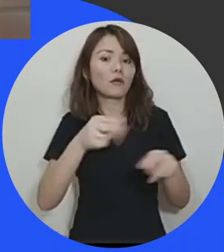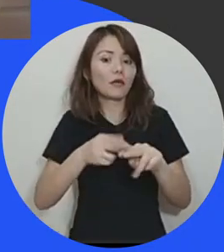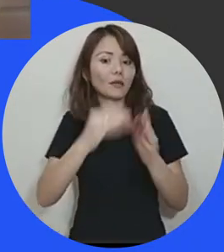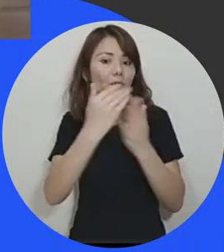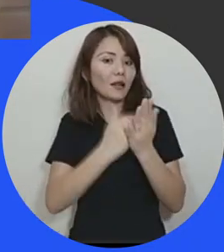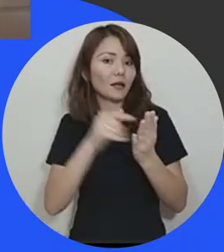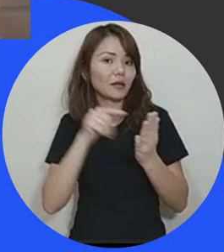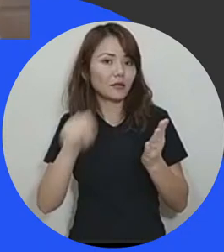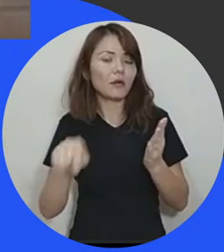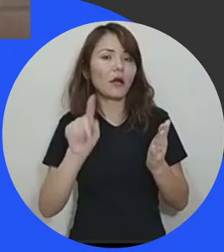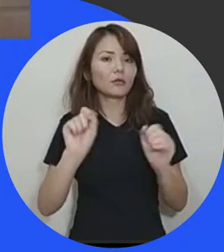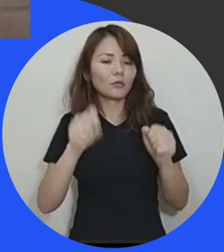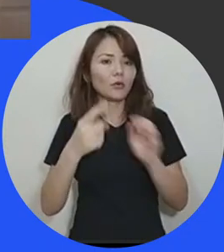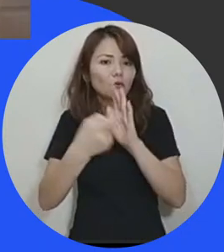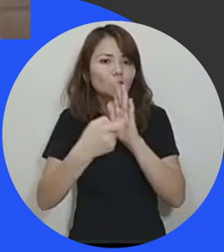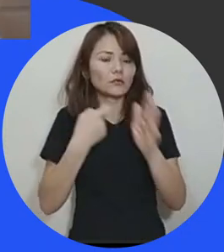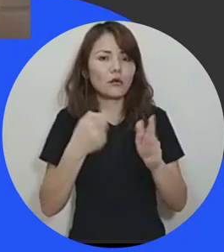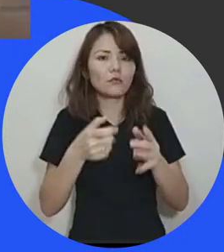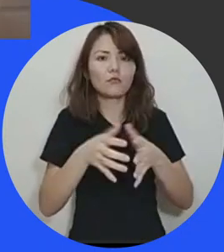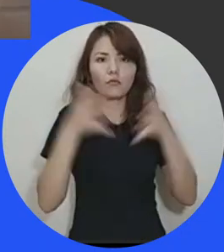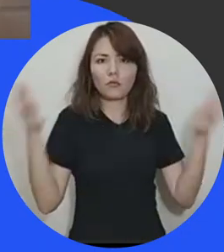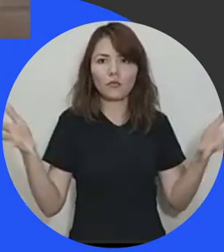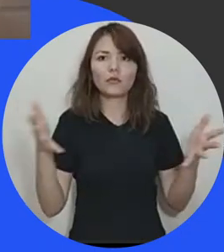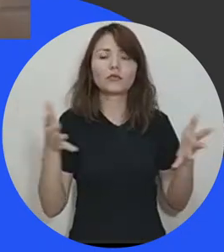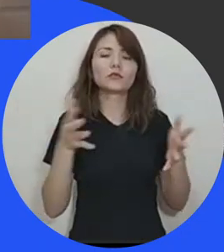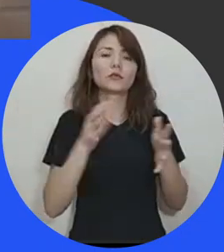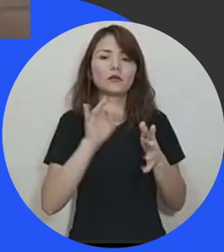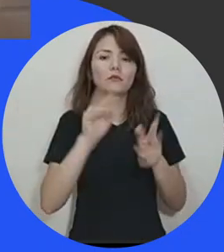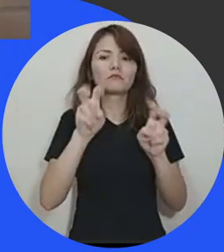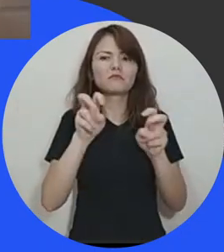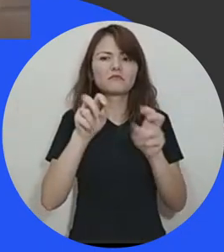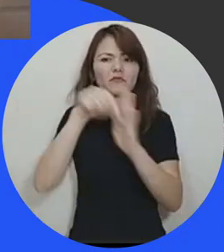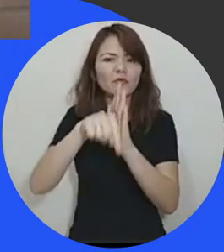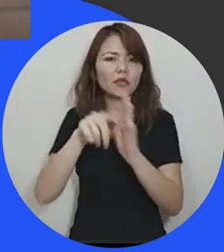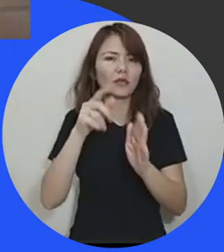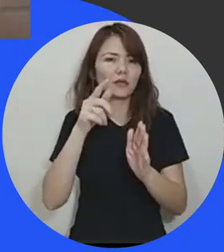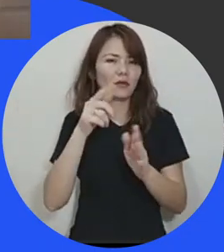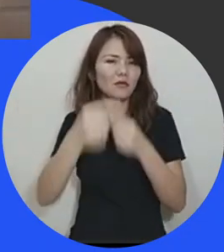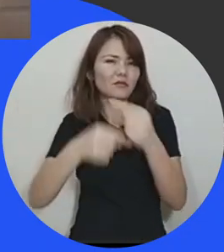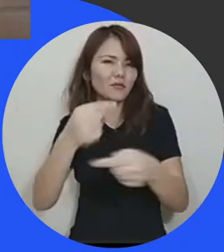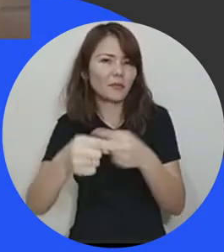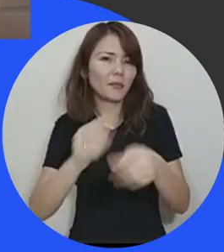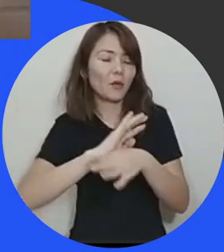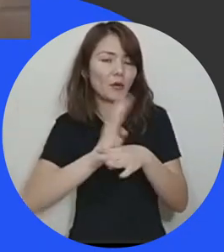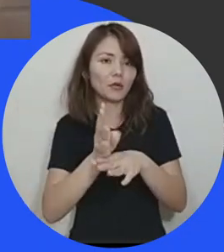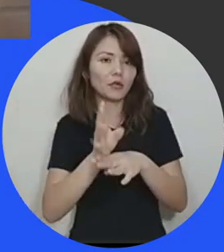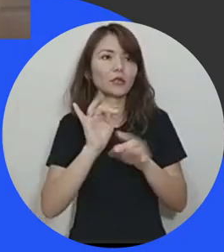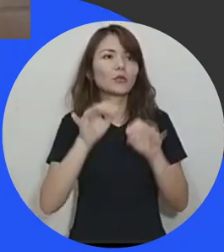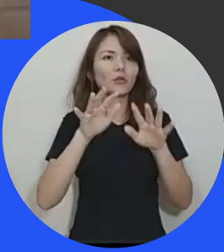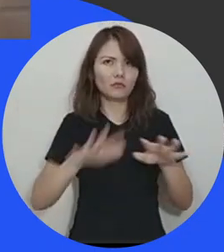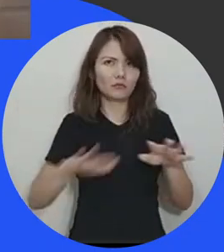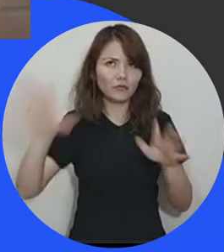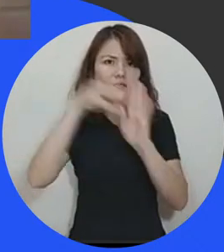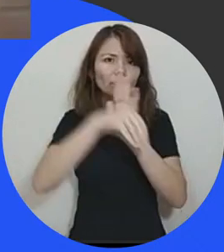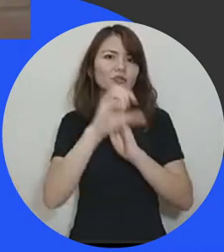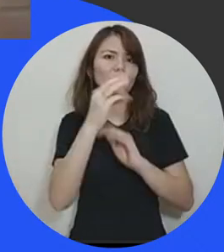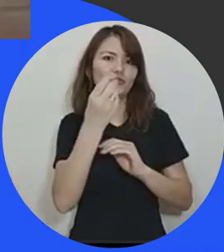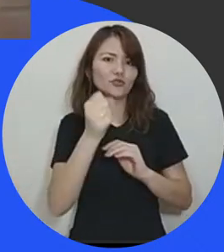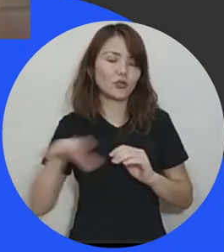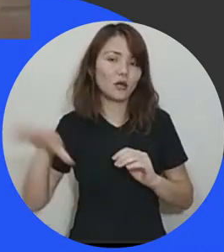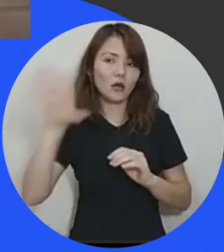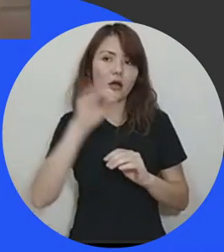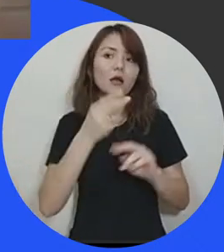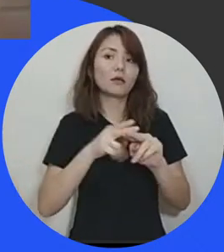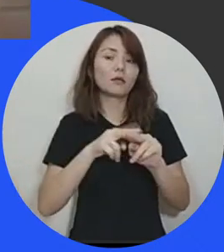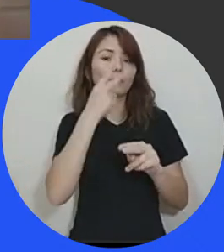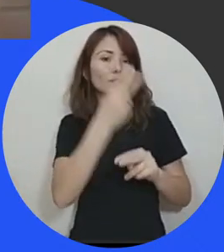world other than England and the United States. Together with Professor Connor, we will examine what happened early on in